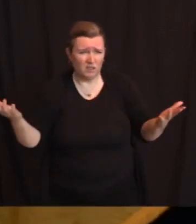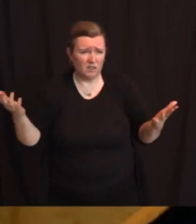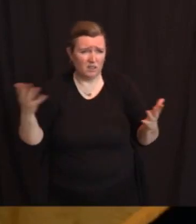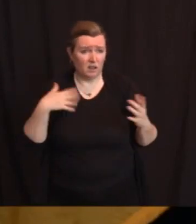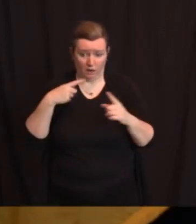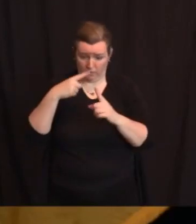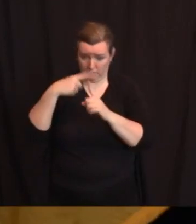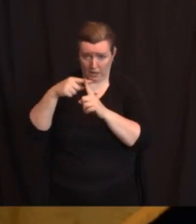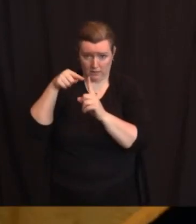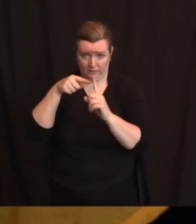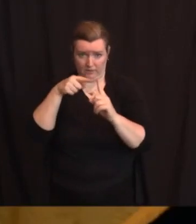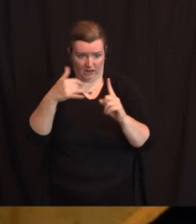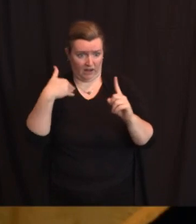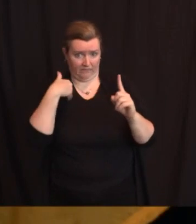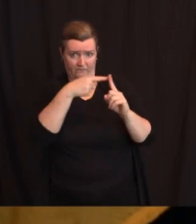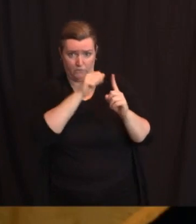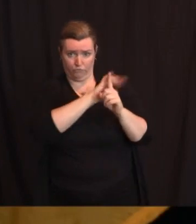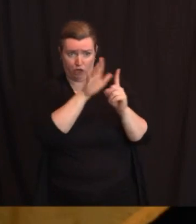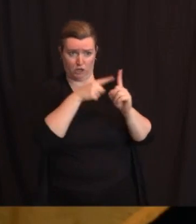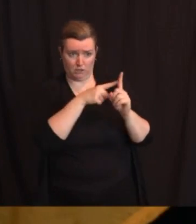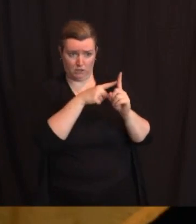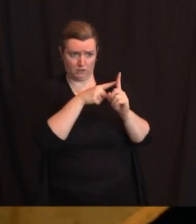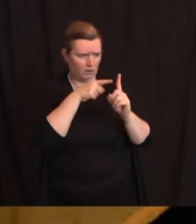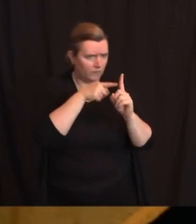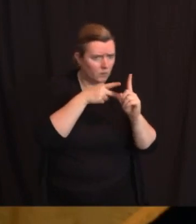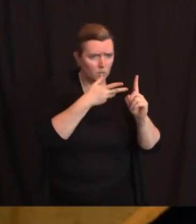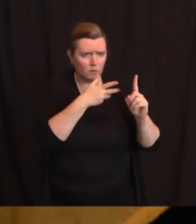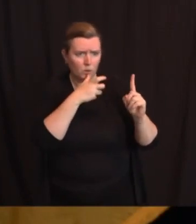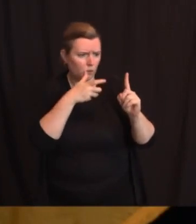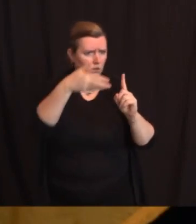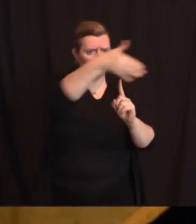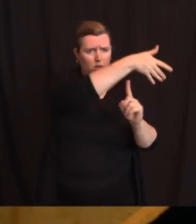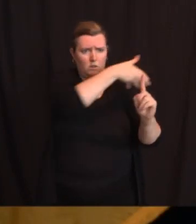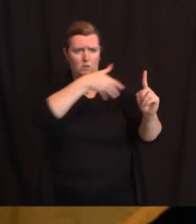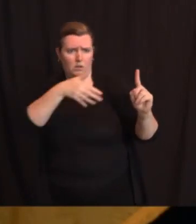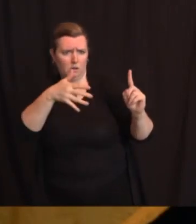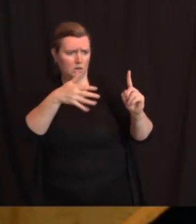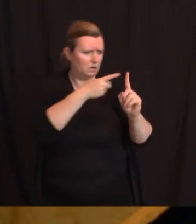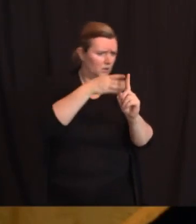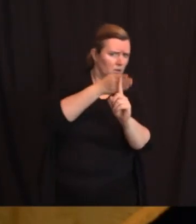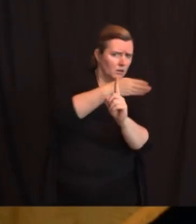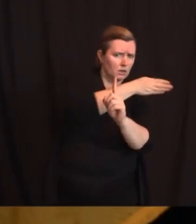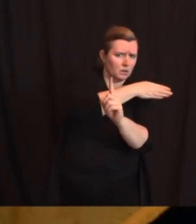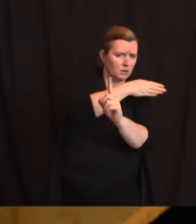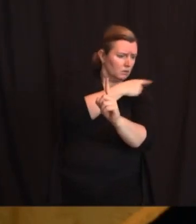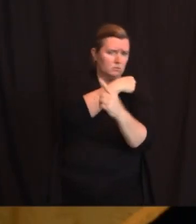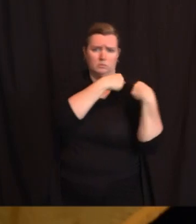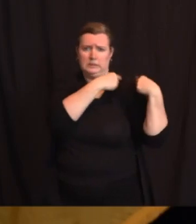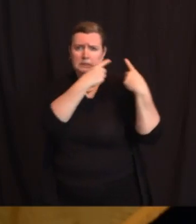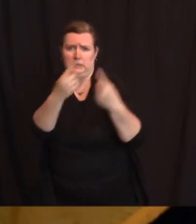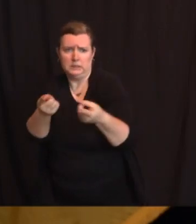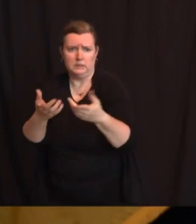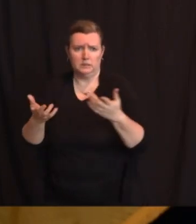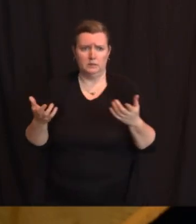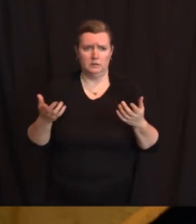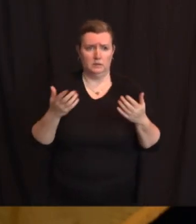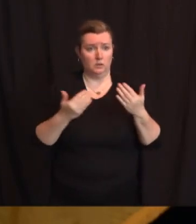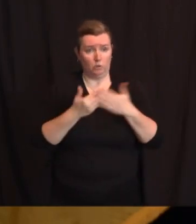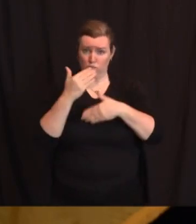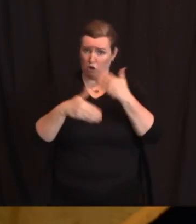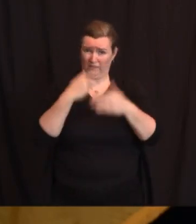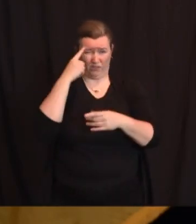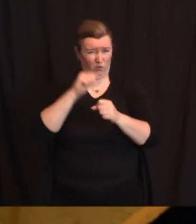for a communicable disease. This process is routinely used in public health to quickly identify